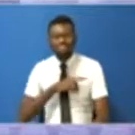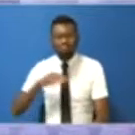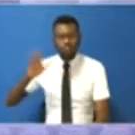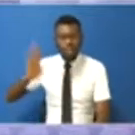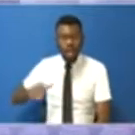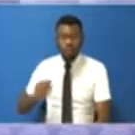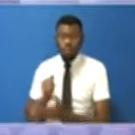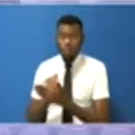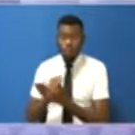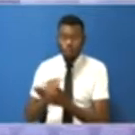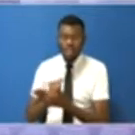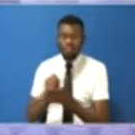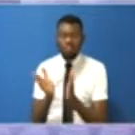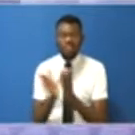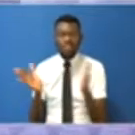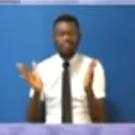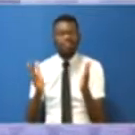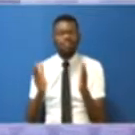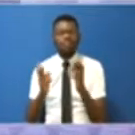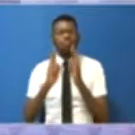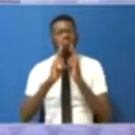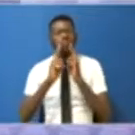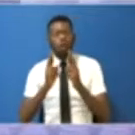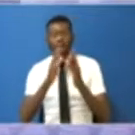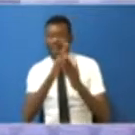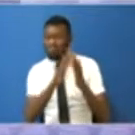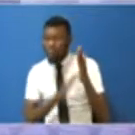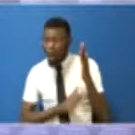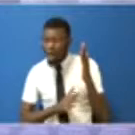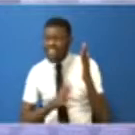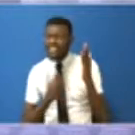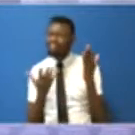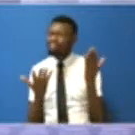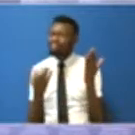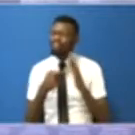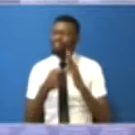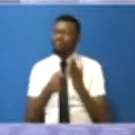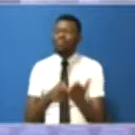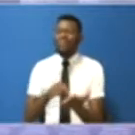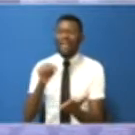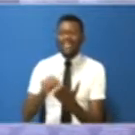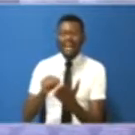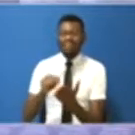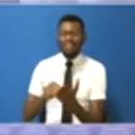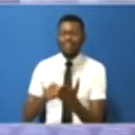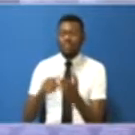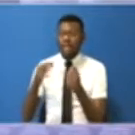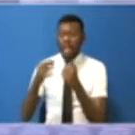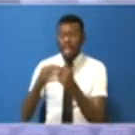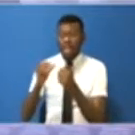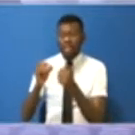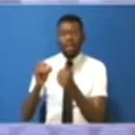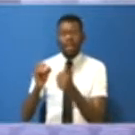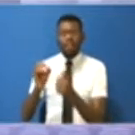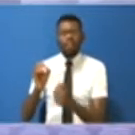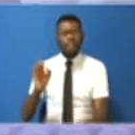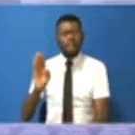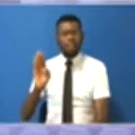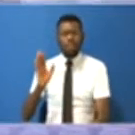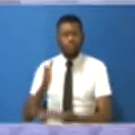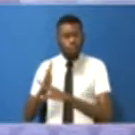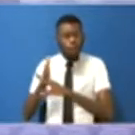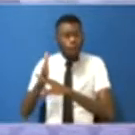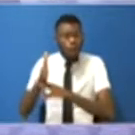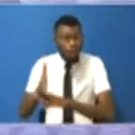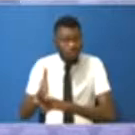auditor general's report about nairobi city counties that nairobi city counties closed has a debt of over 80 billion now that is what it has been